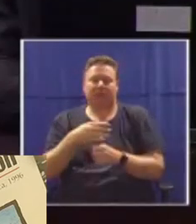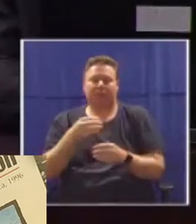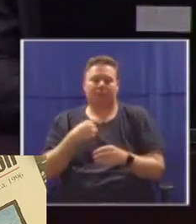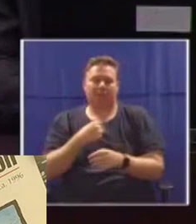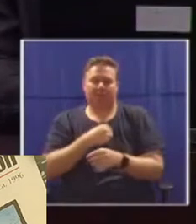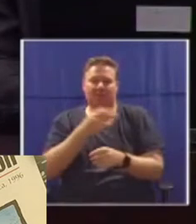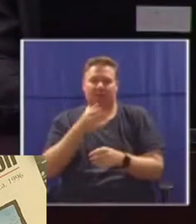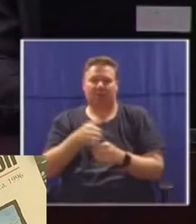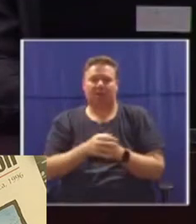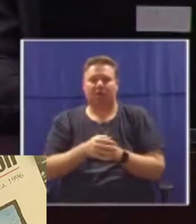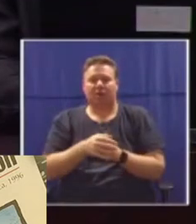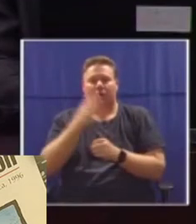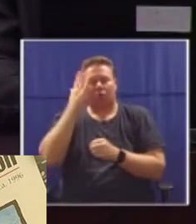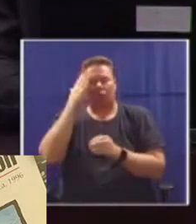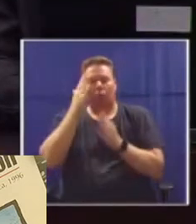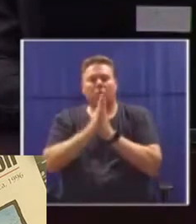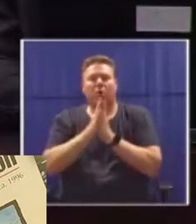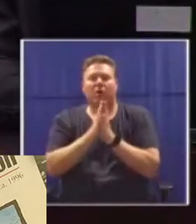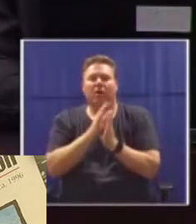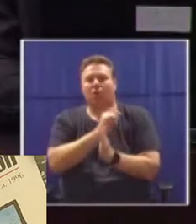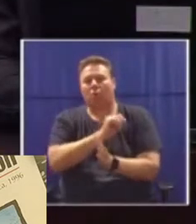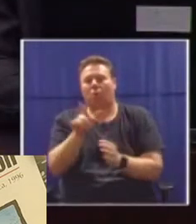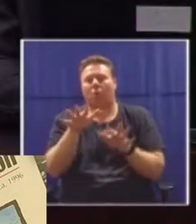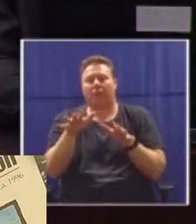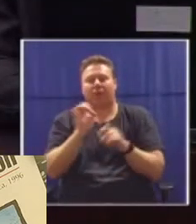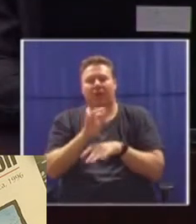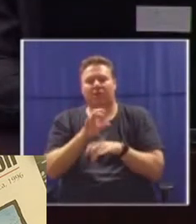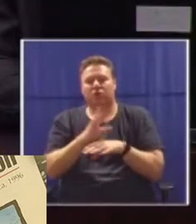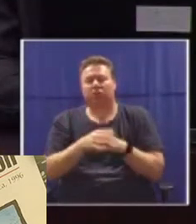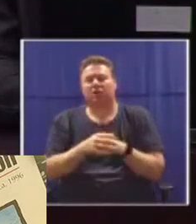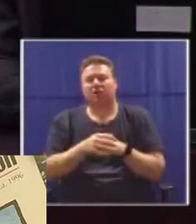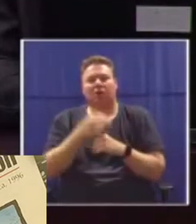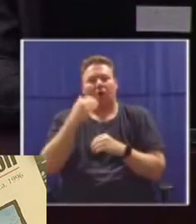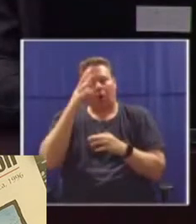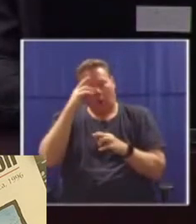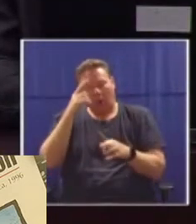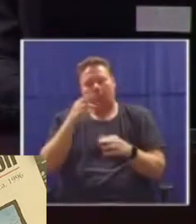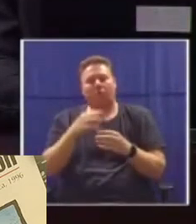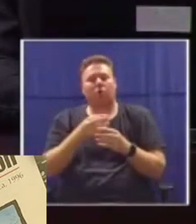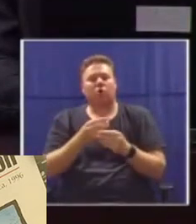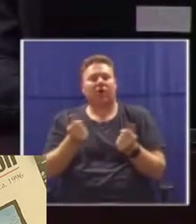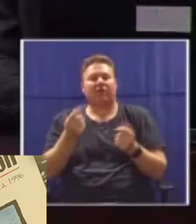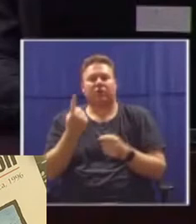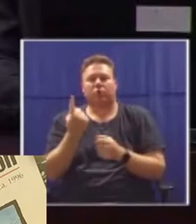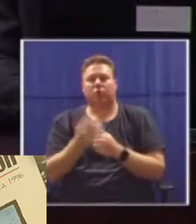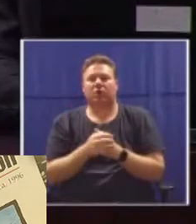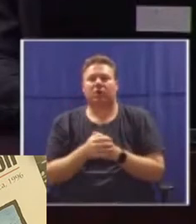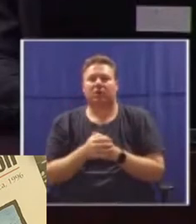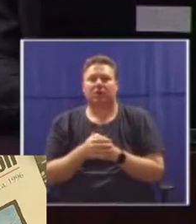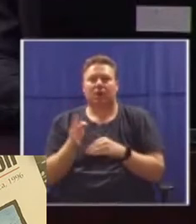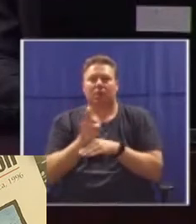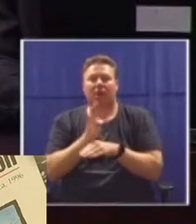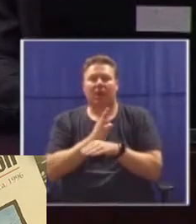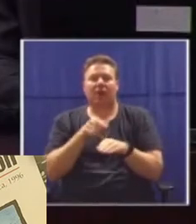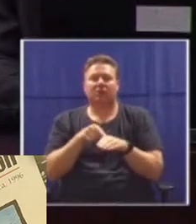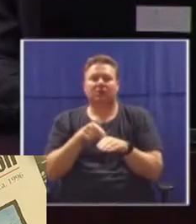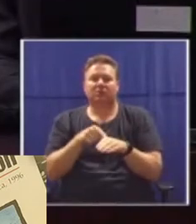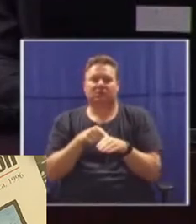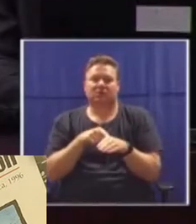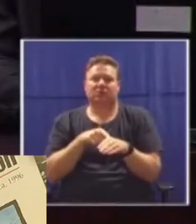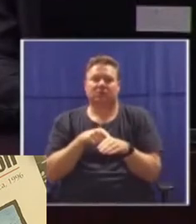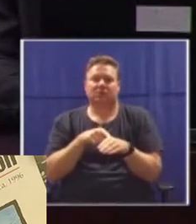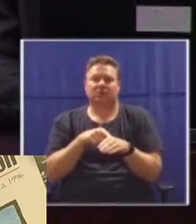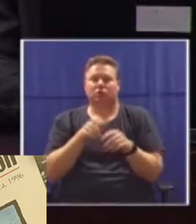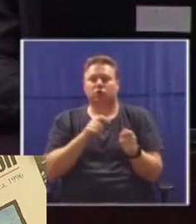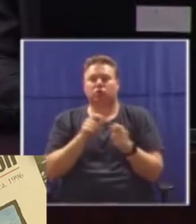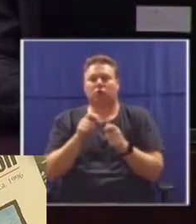prayers are also with all those injured, and we trust for their speedy recovery. Chair, the bill before us aims to empower the Transport Appeal